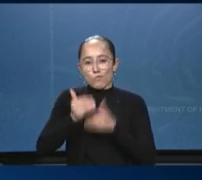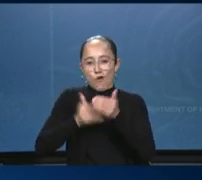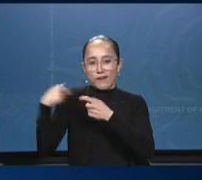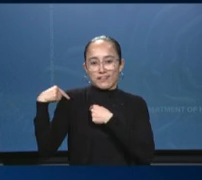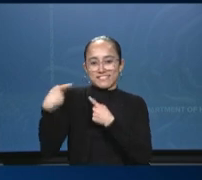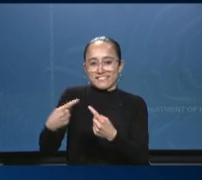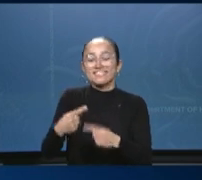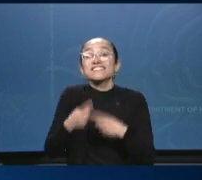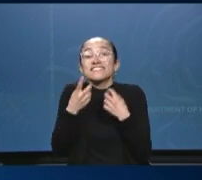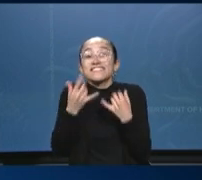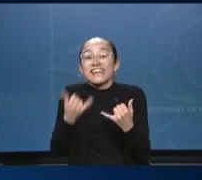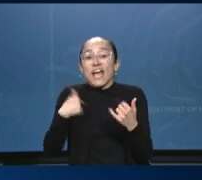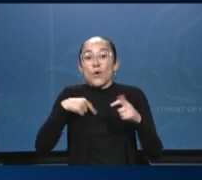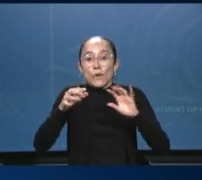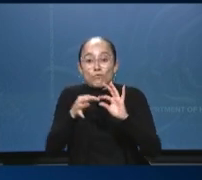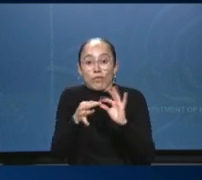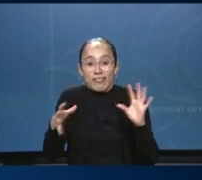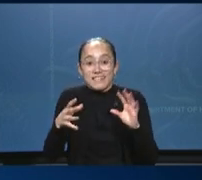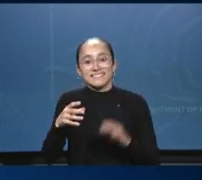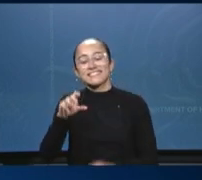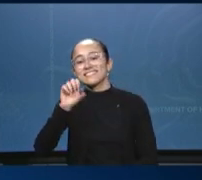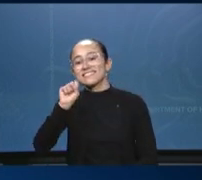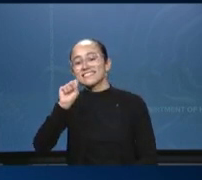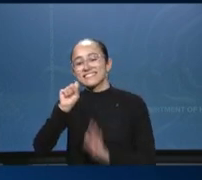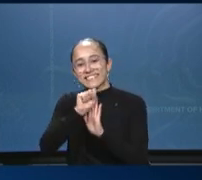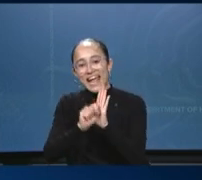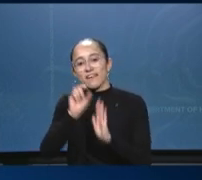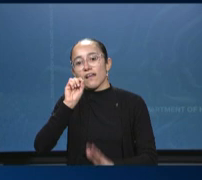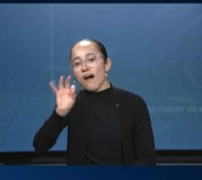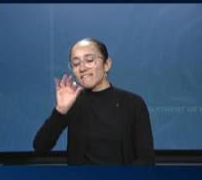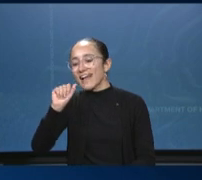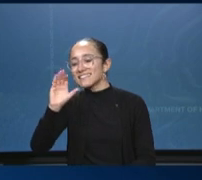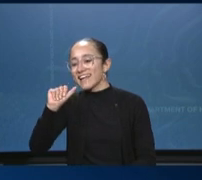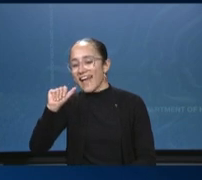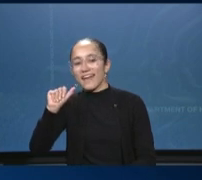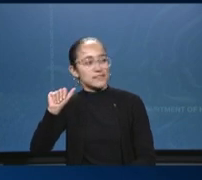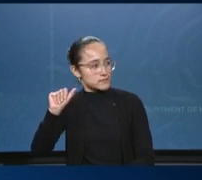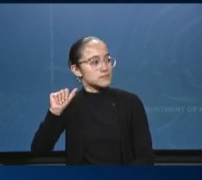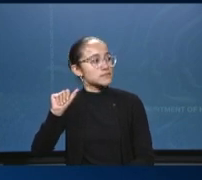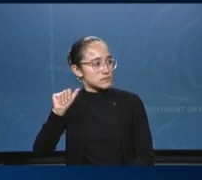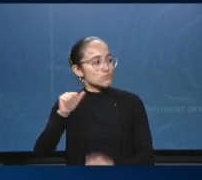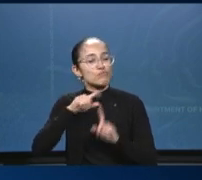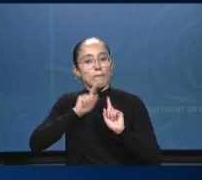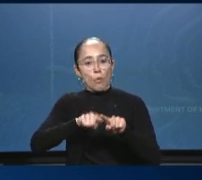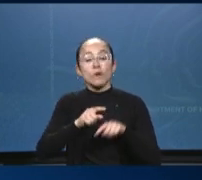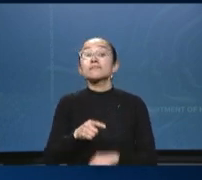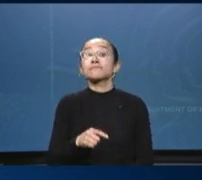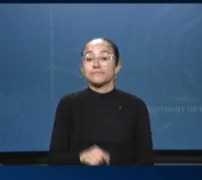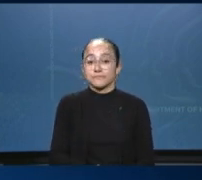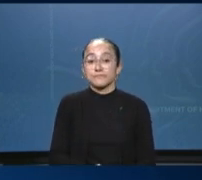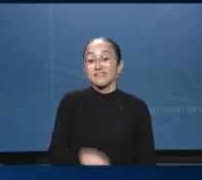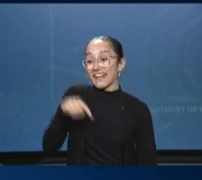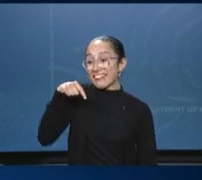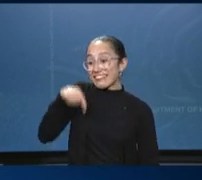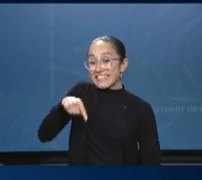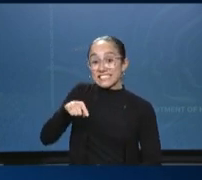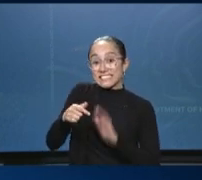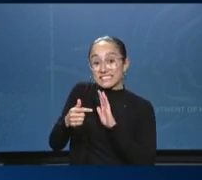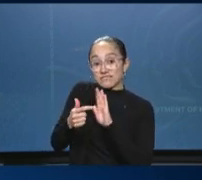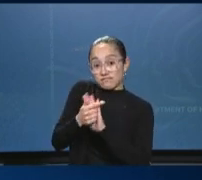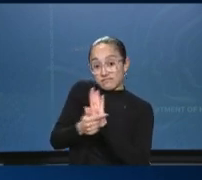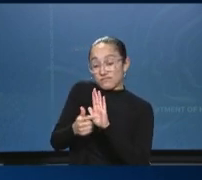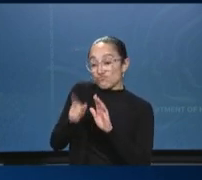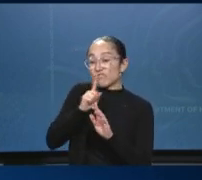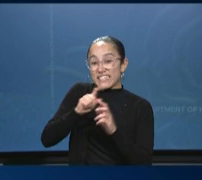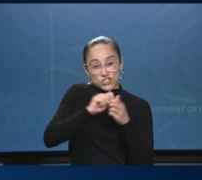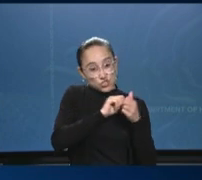we released the State of the ACA report. In short, the Affordable Care Act fundamentally changed the American